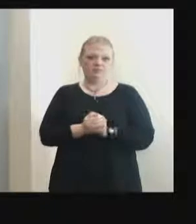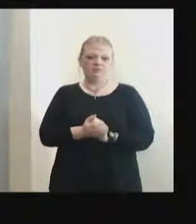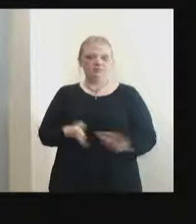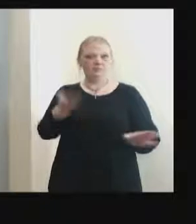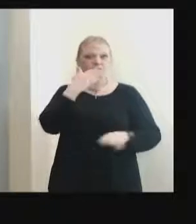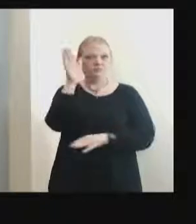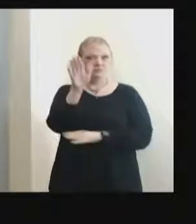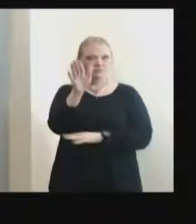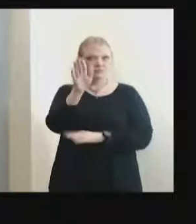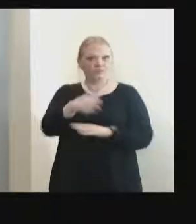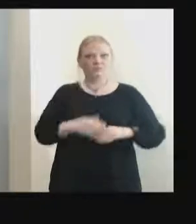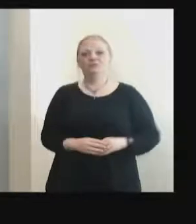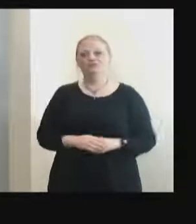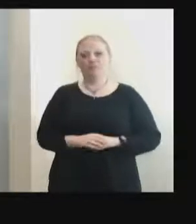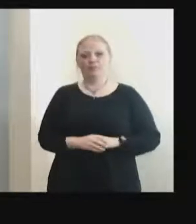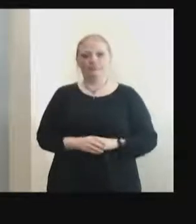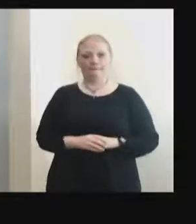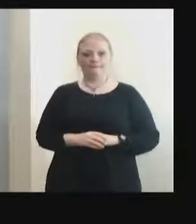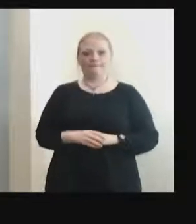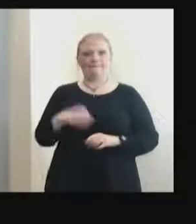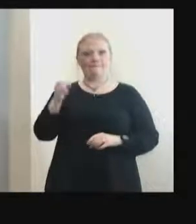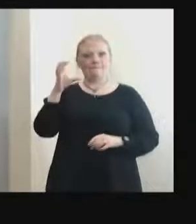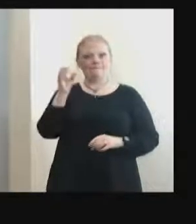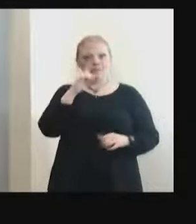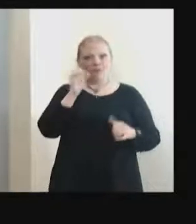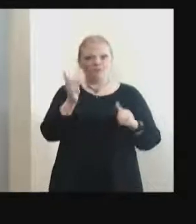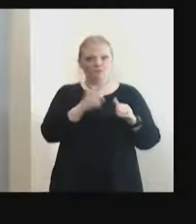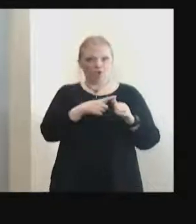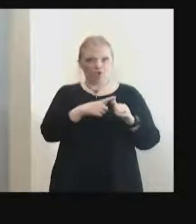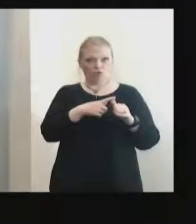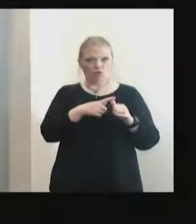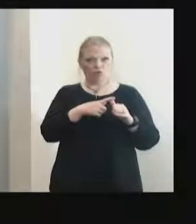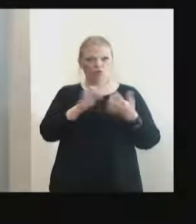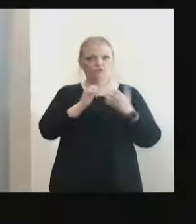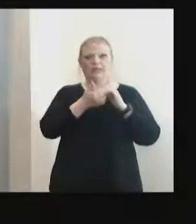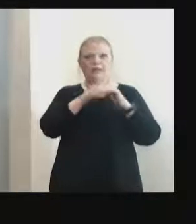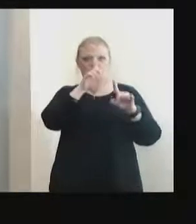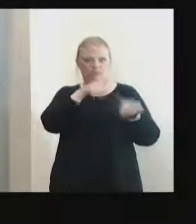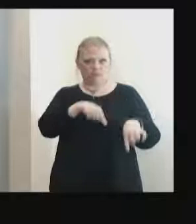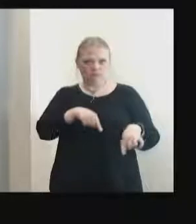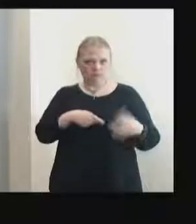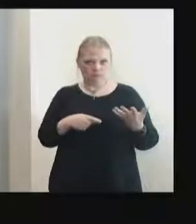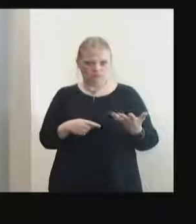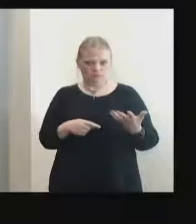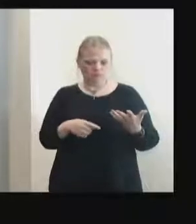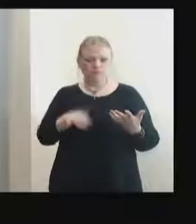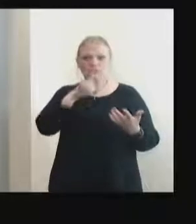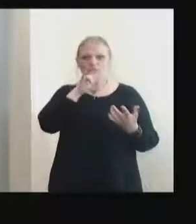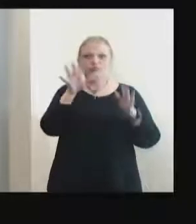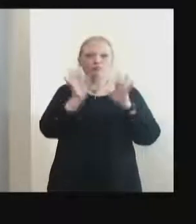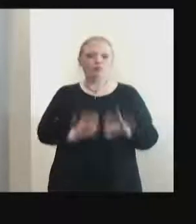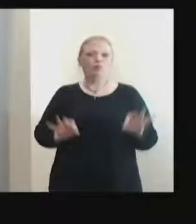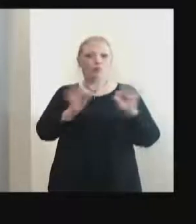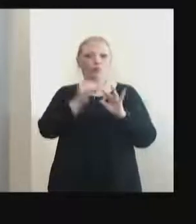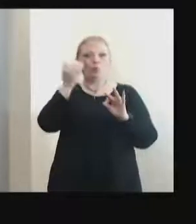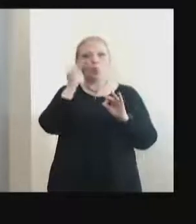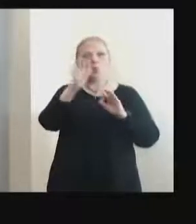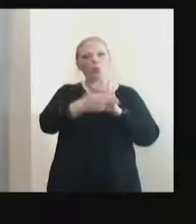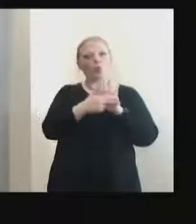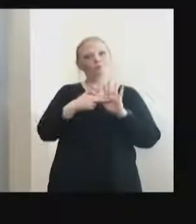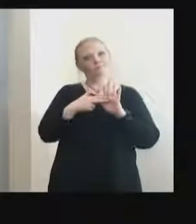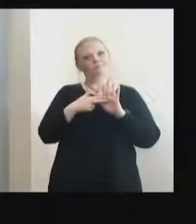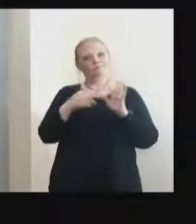Good afternoon. So first about how we are responding. First of all, it's really important to know your status